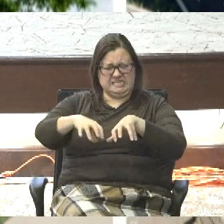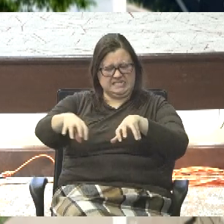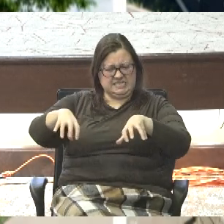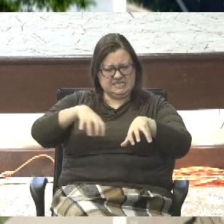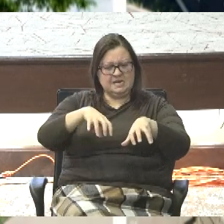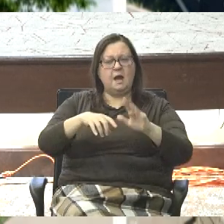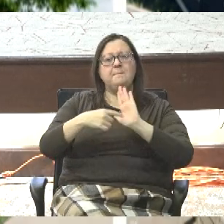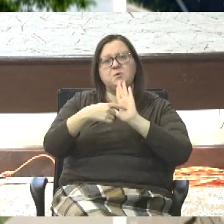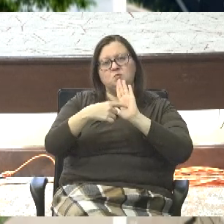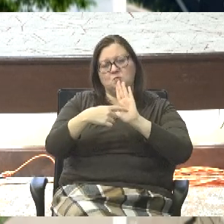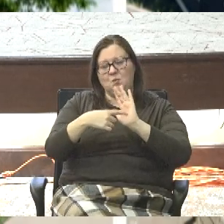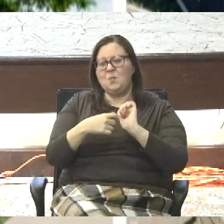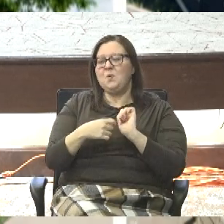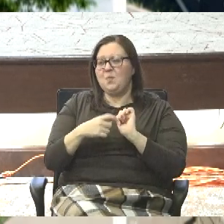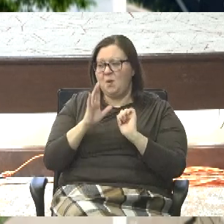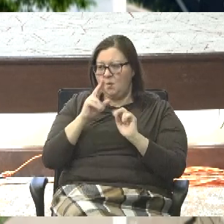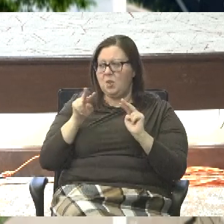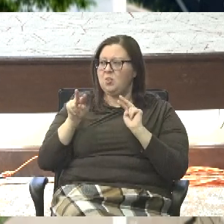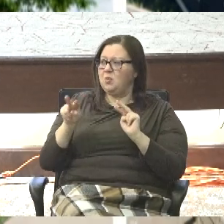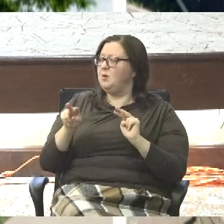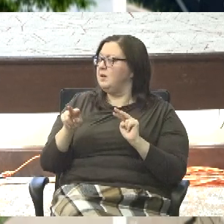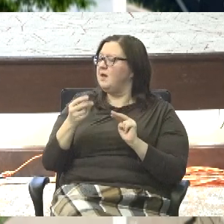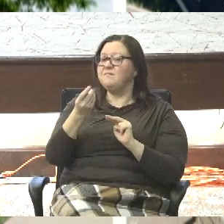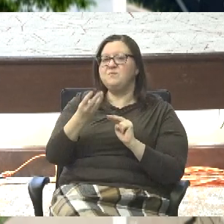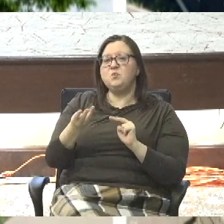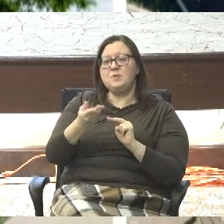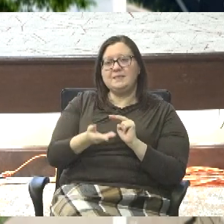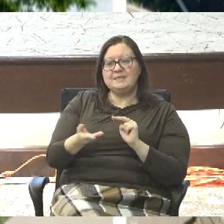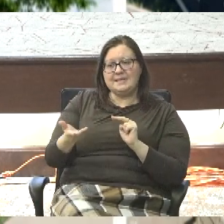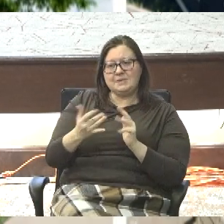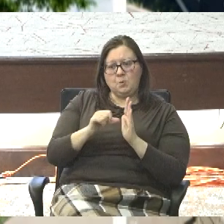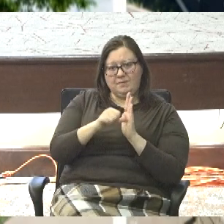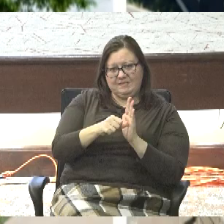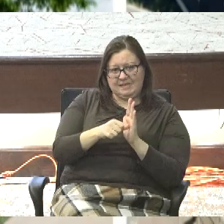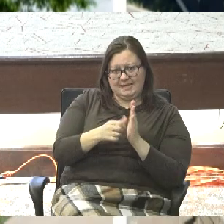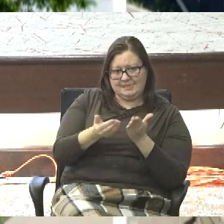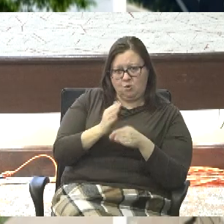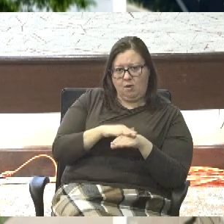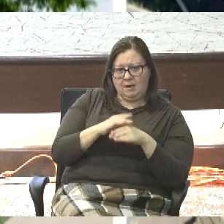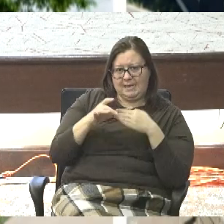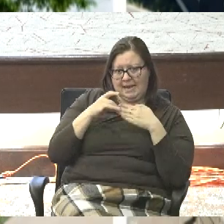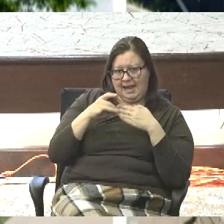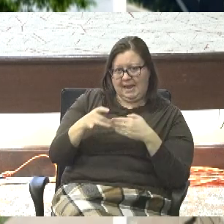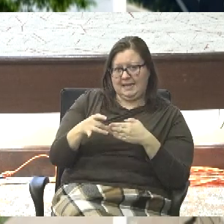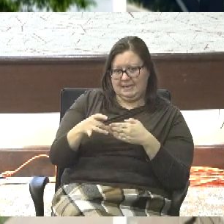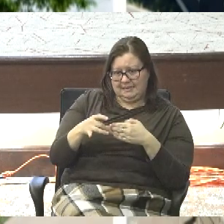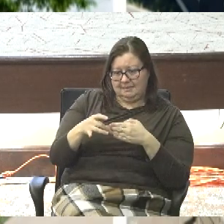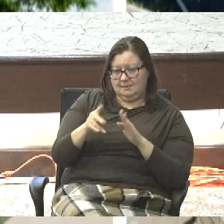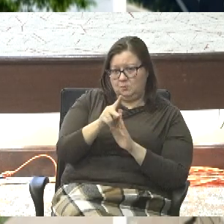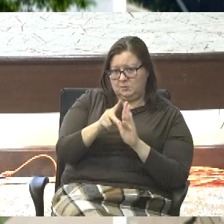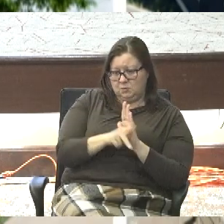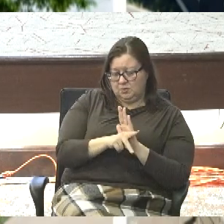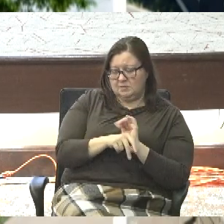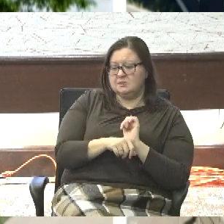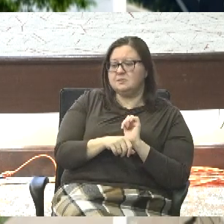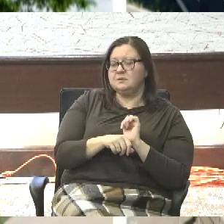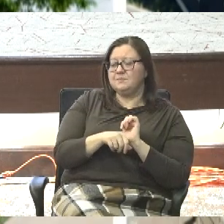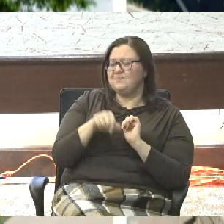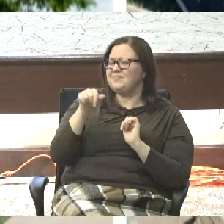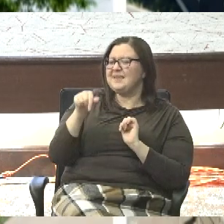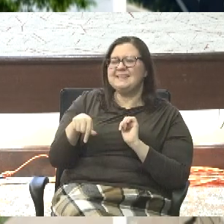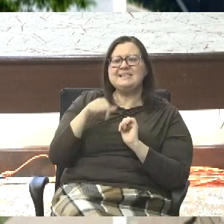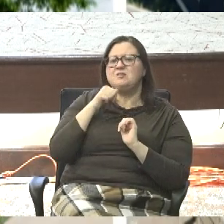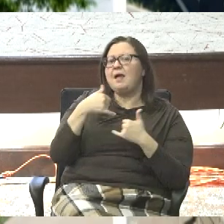you. And we're going to look, a couple things I wanted to highlight here on our guiding principles. This is definitely just